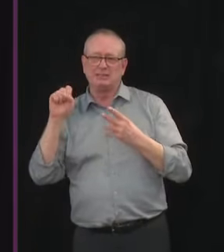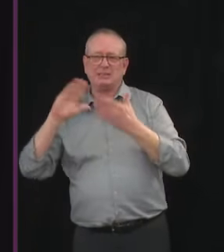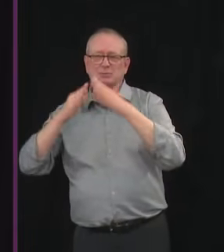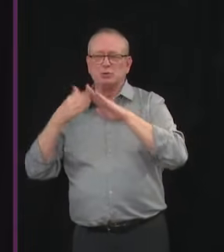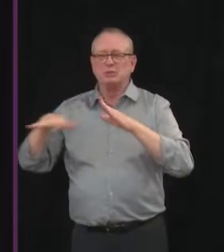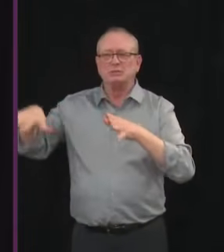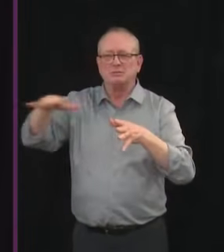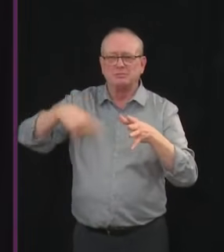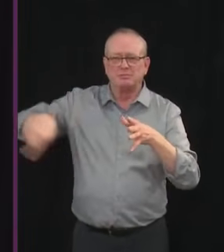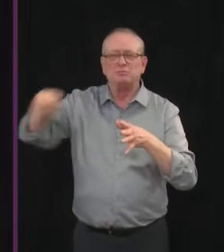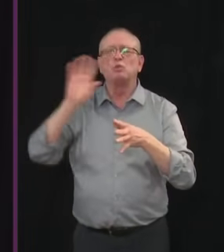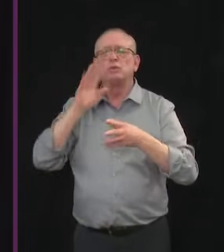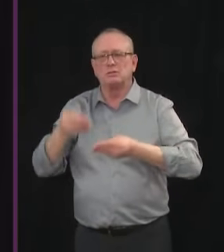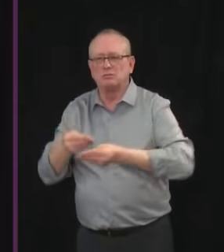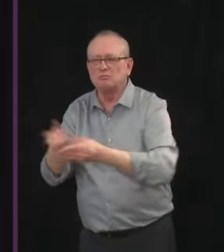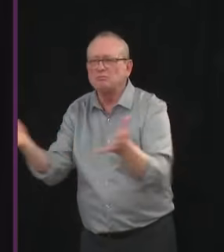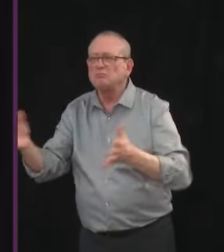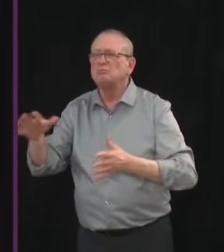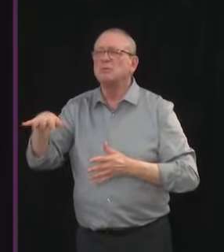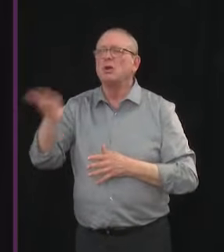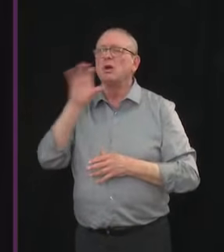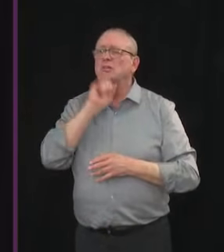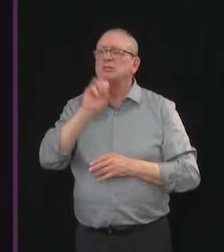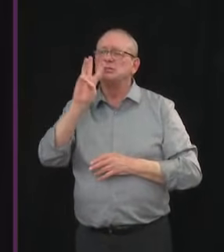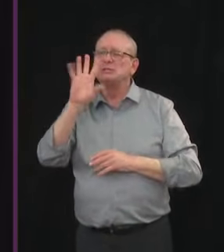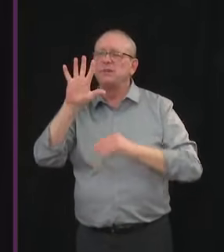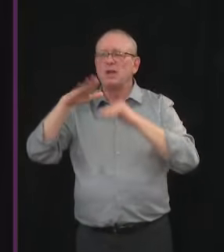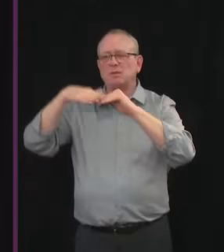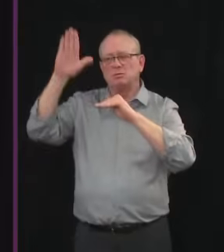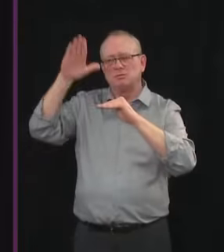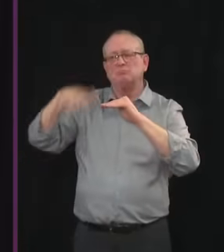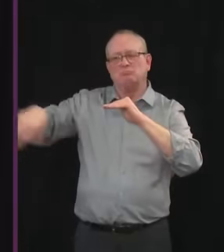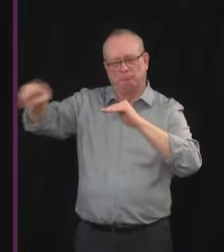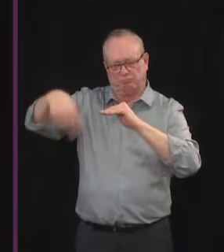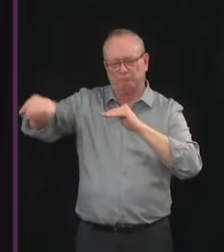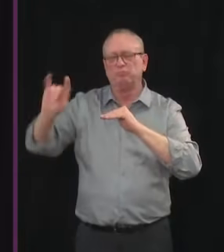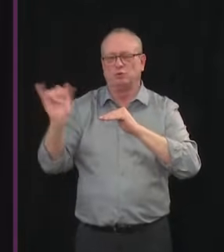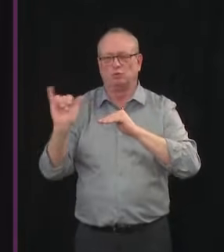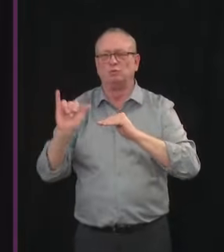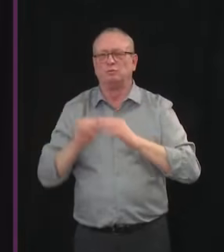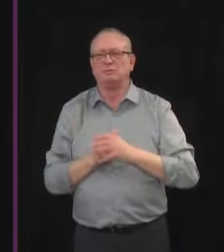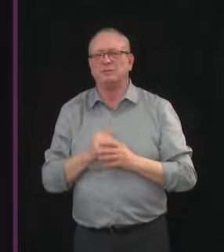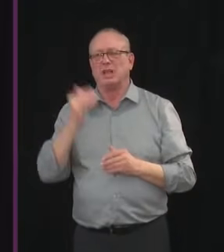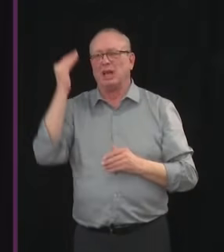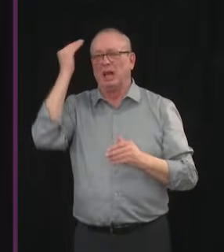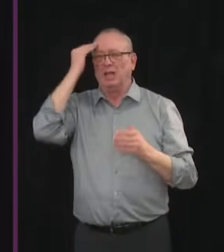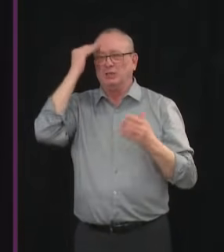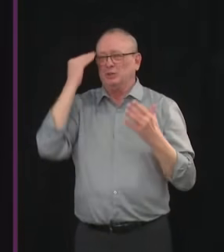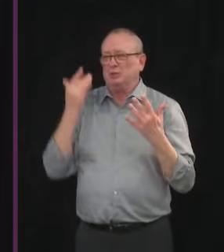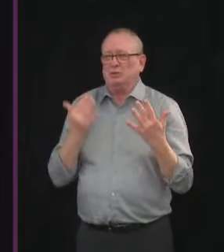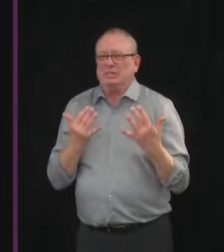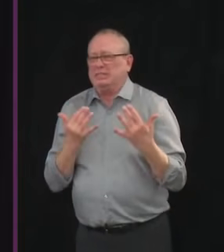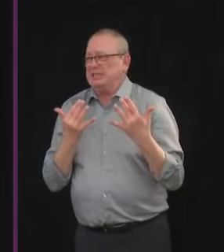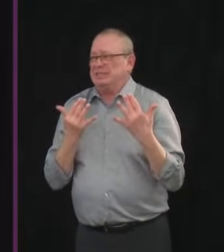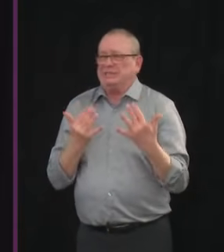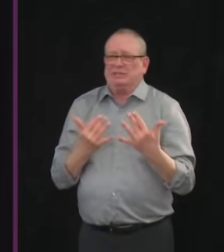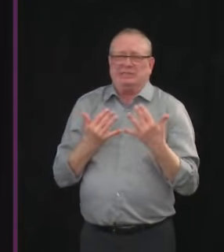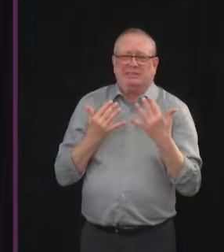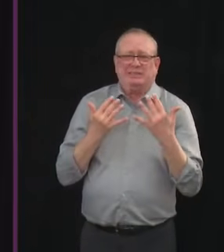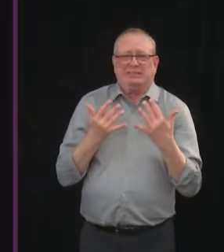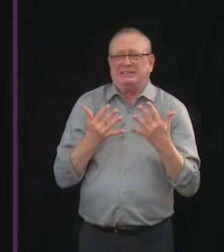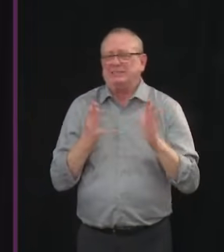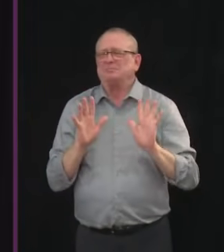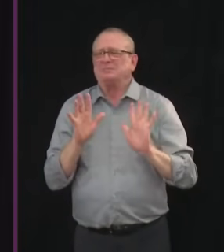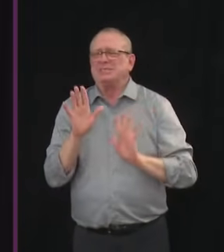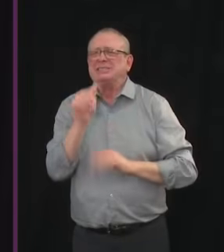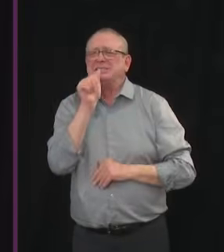settlements. I know it is challenging to have to wait for this to start. While we cannot control the amount of vaccine